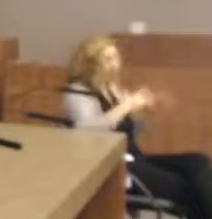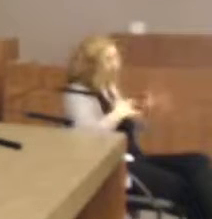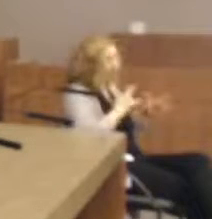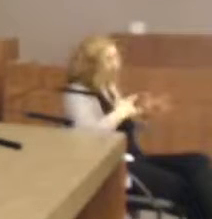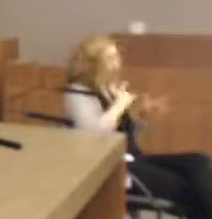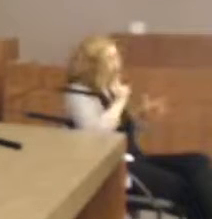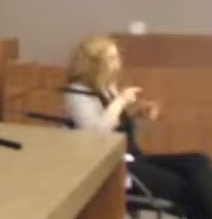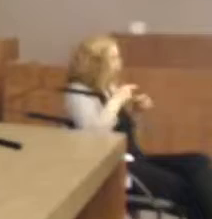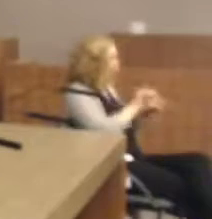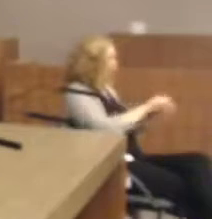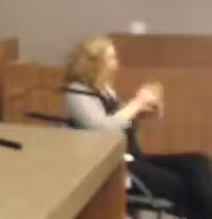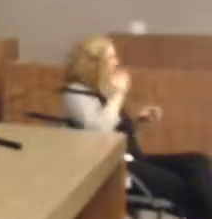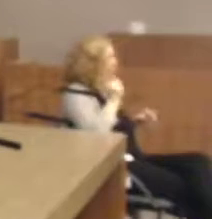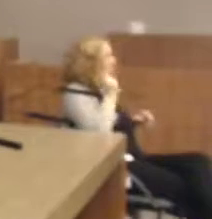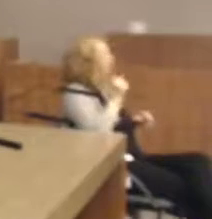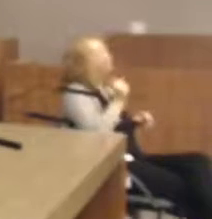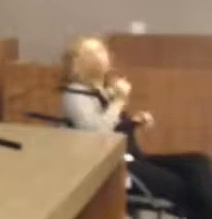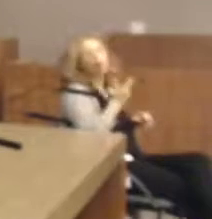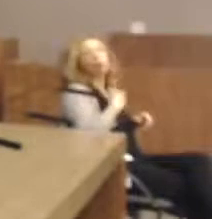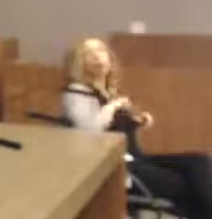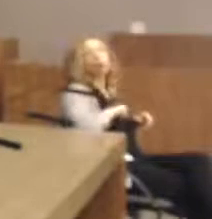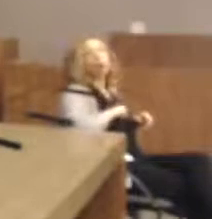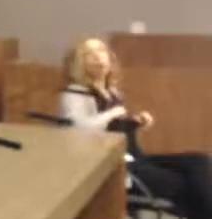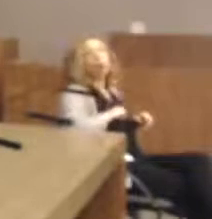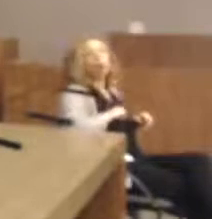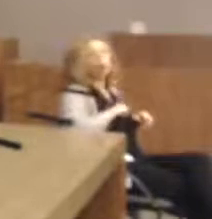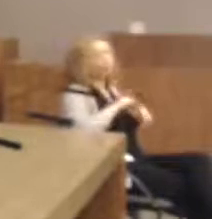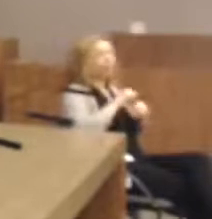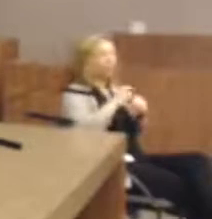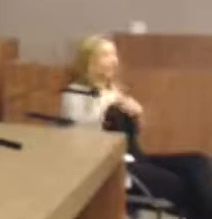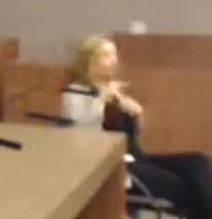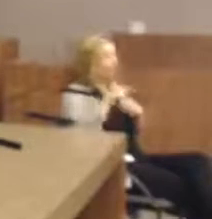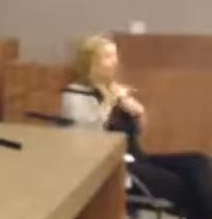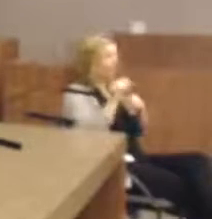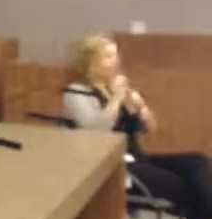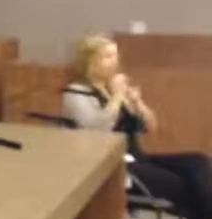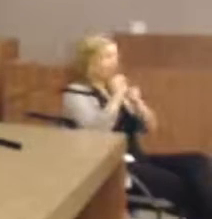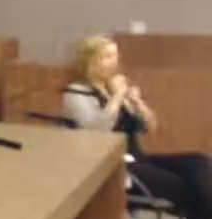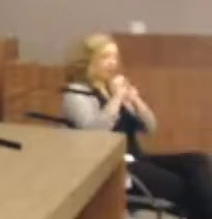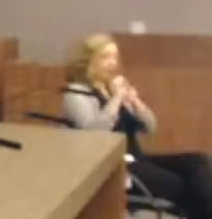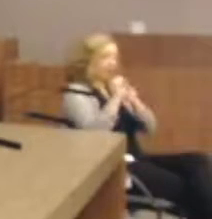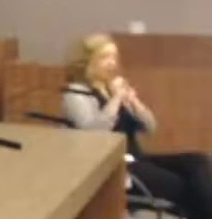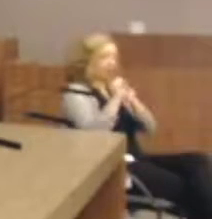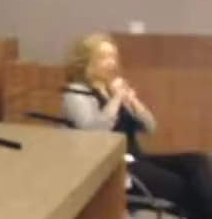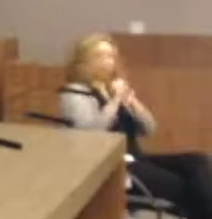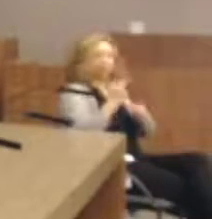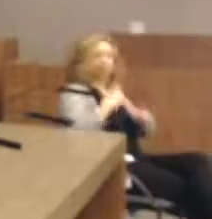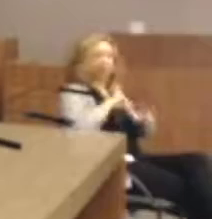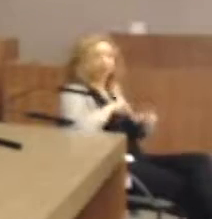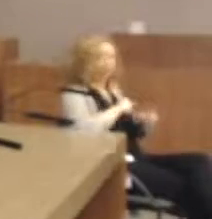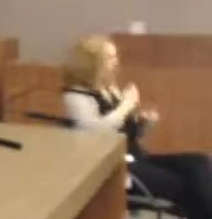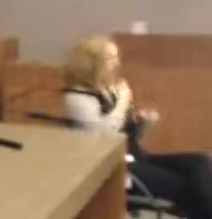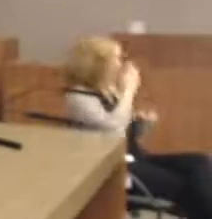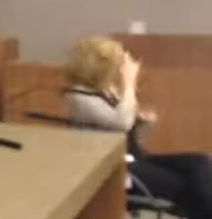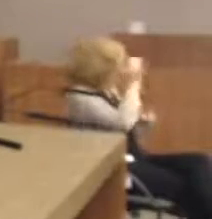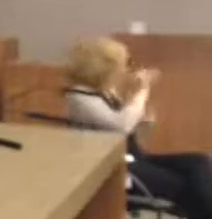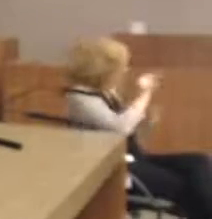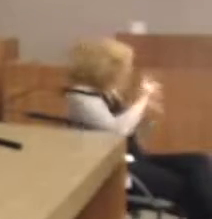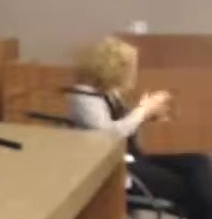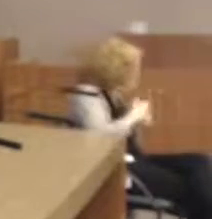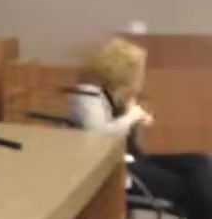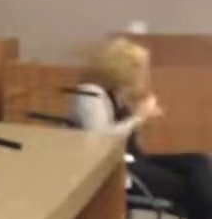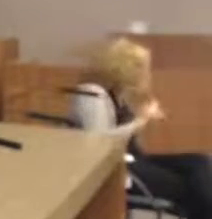integrated during that experience are. So we're out here with this brain that's all working close together, and we're like, why is that person so